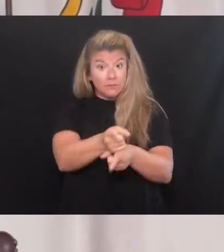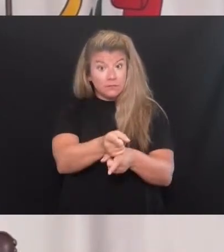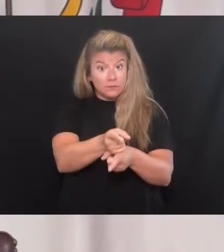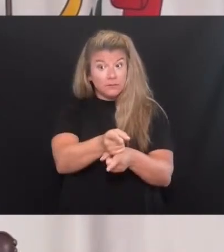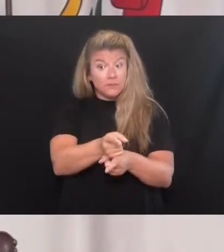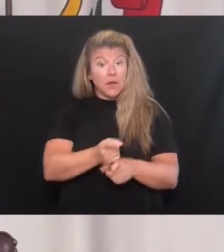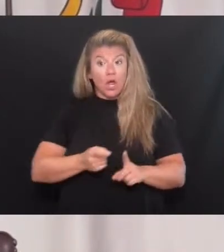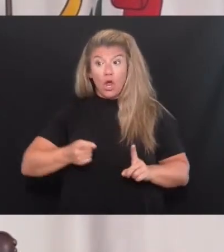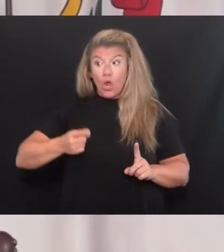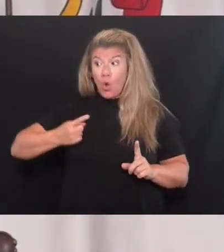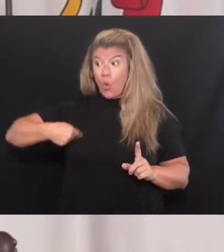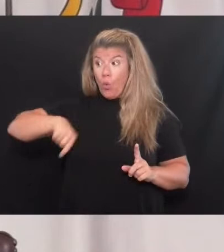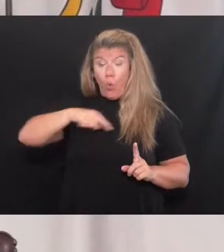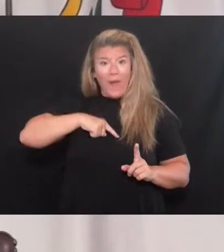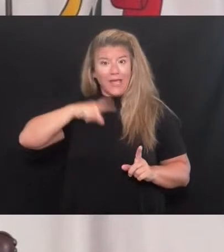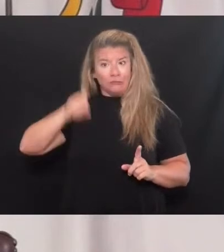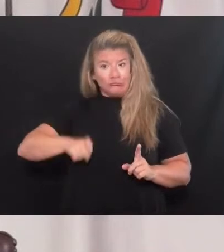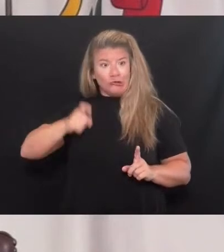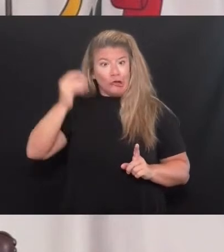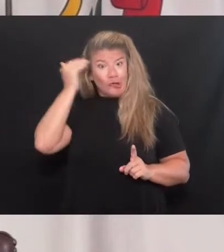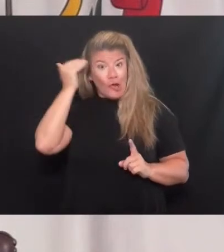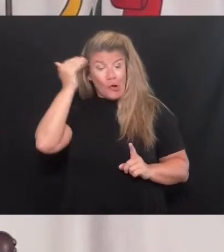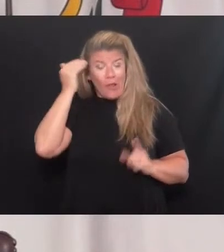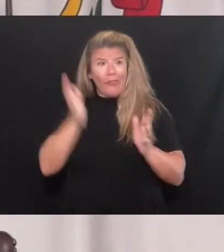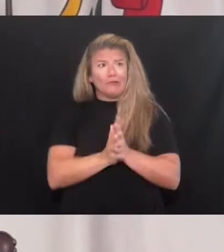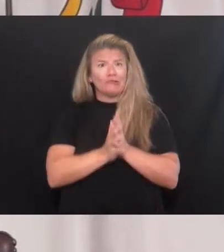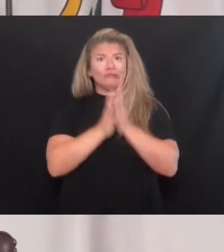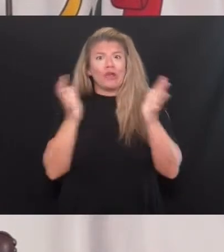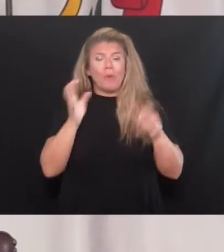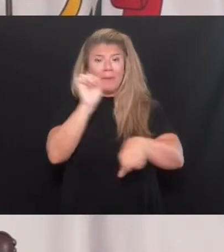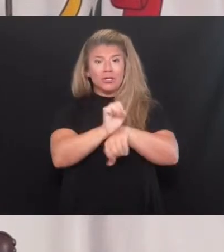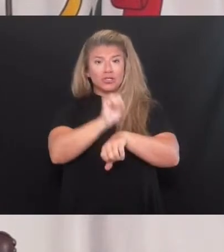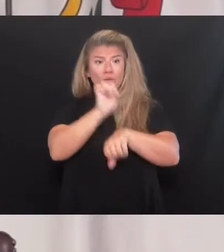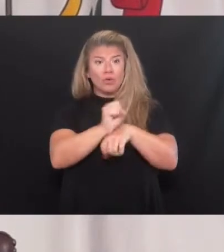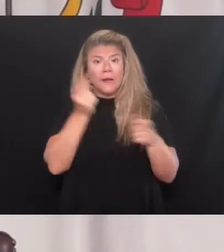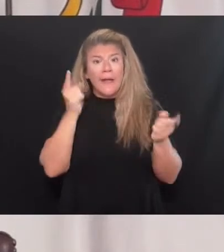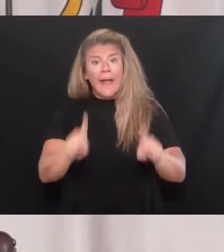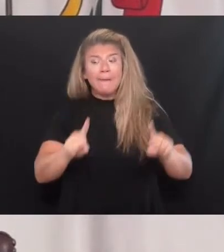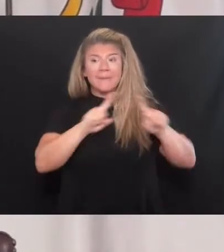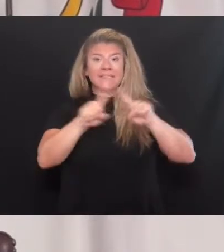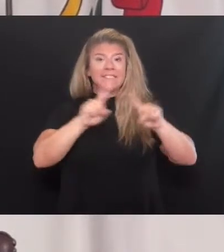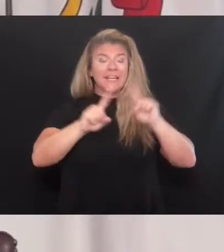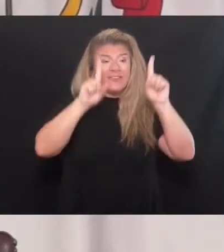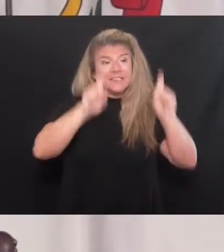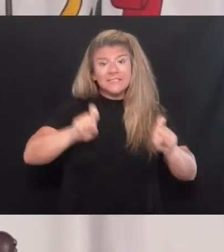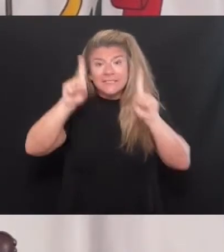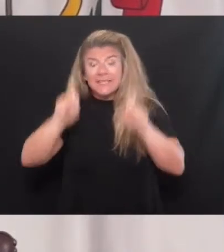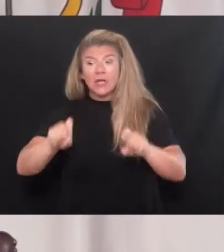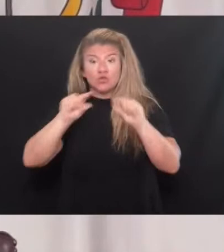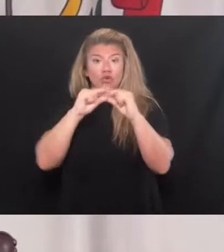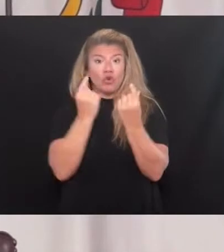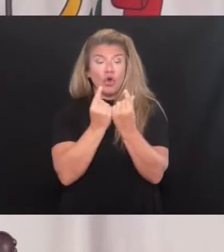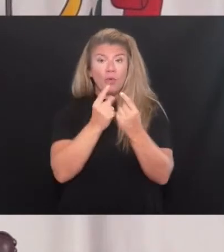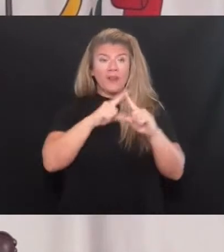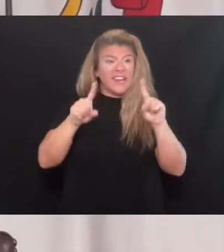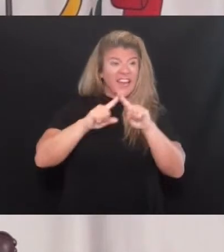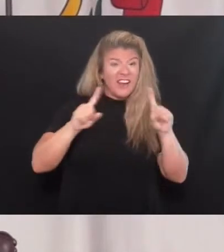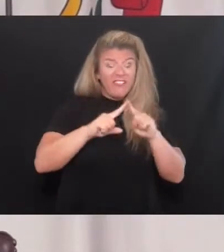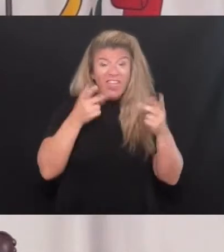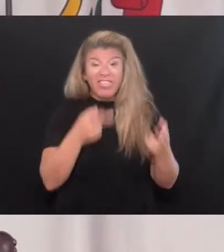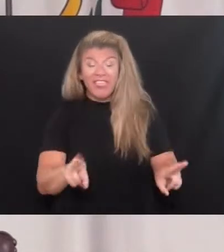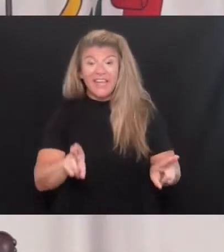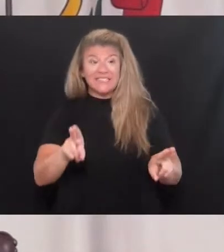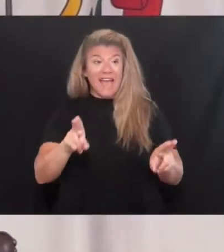think that there is so much work going on with test groups and everything you can imagine behind the scenes? It